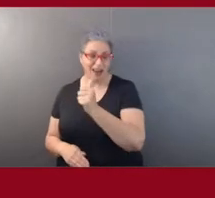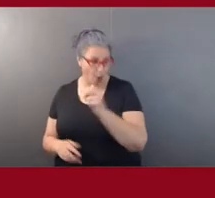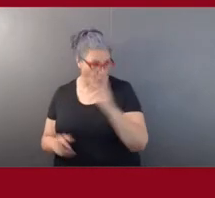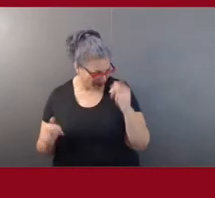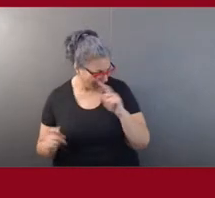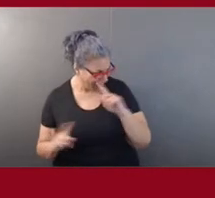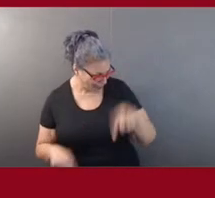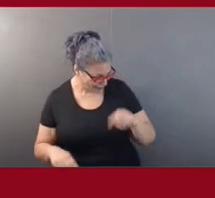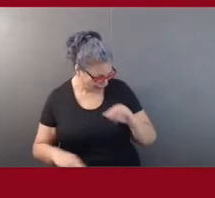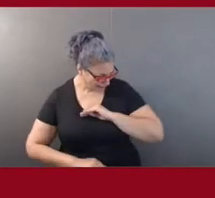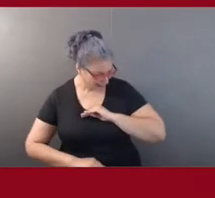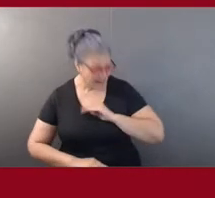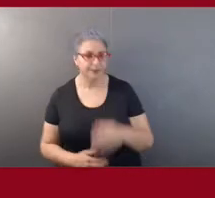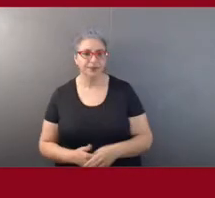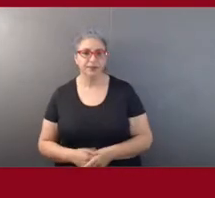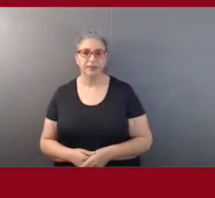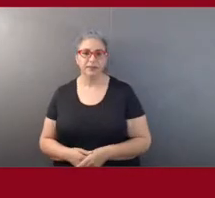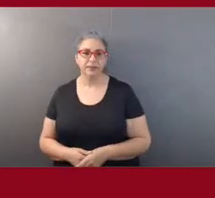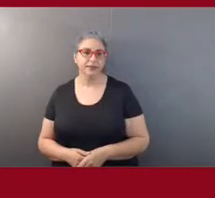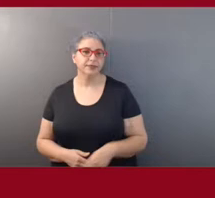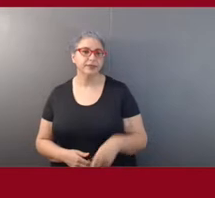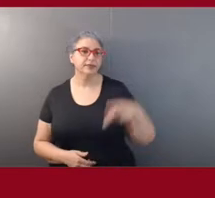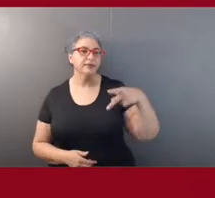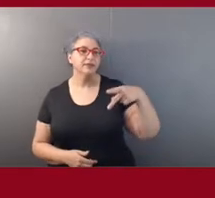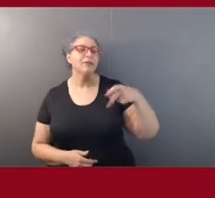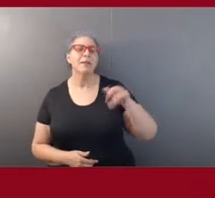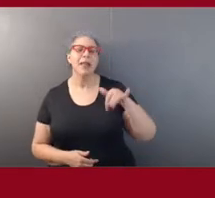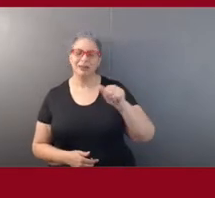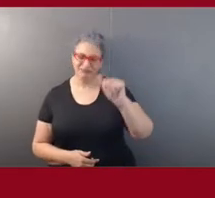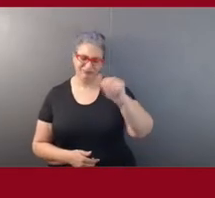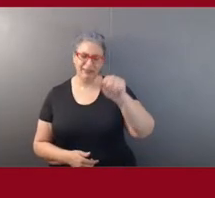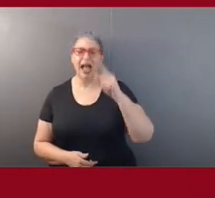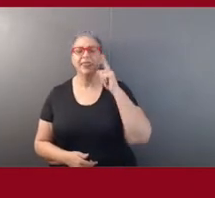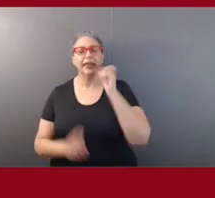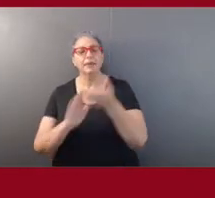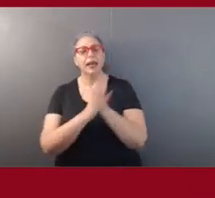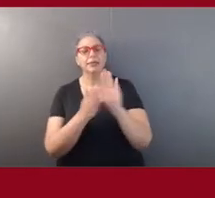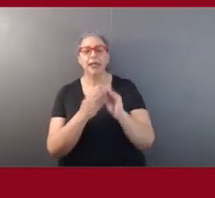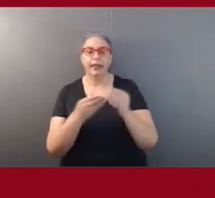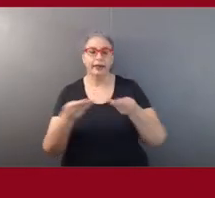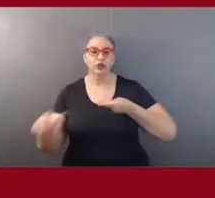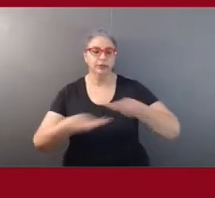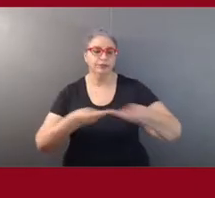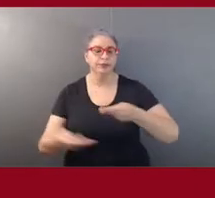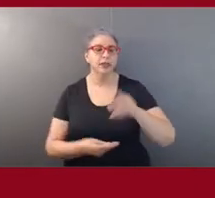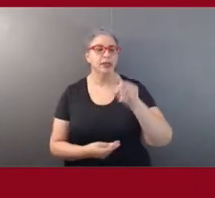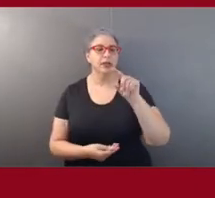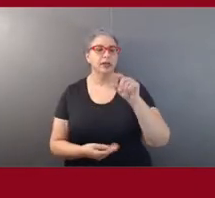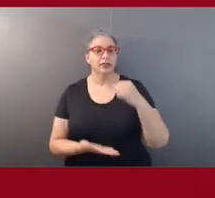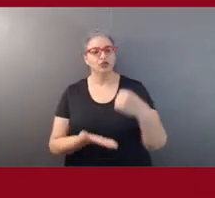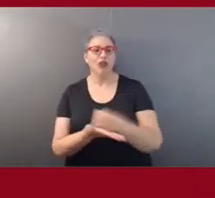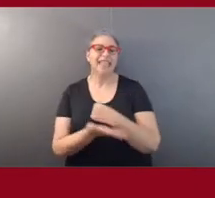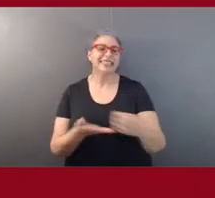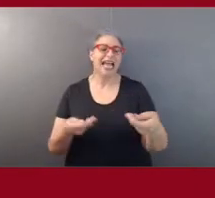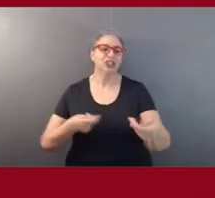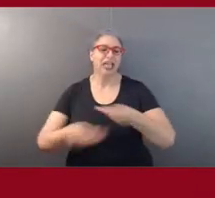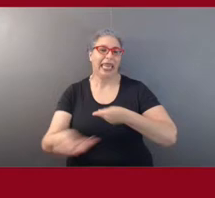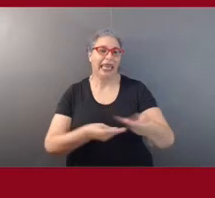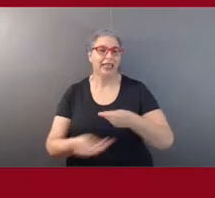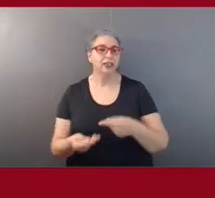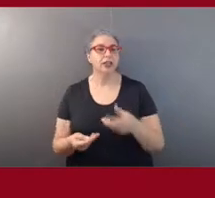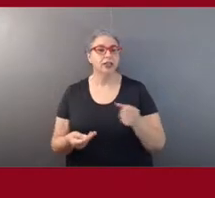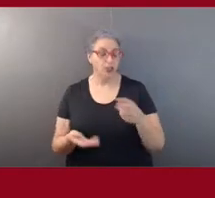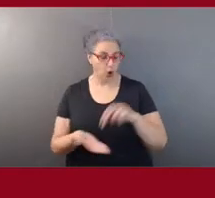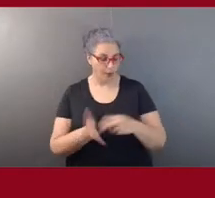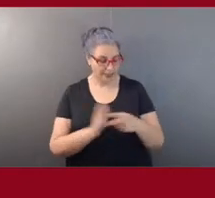your question, but yeah, I think it's just, it becomes very transactional in a lot of ways. I think those lists are transactional. And so when you start turning